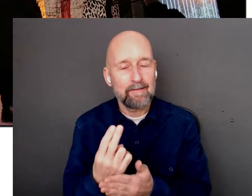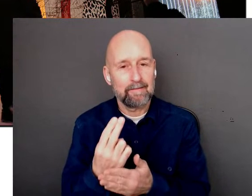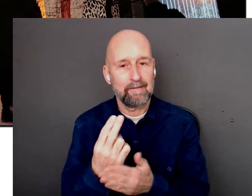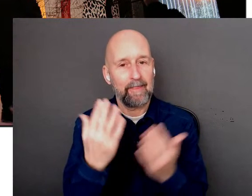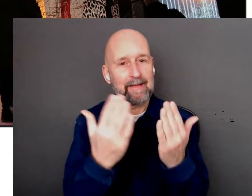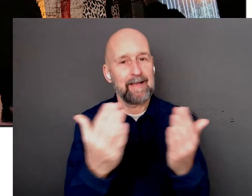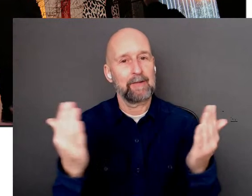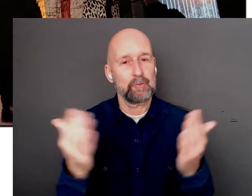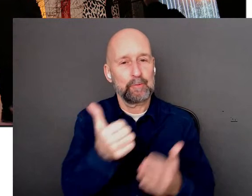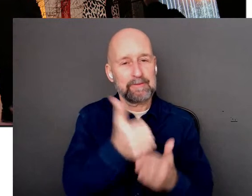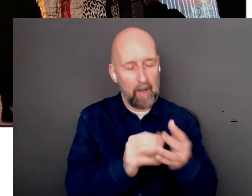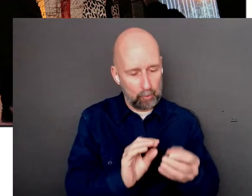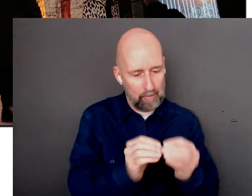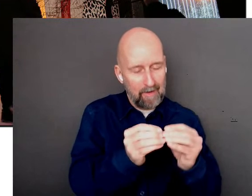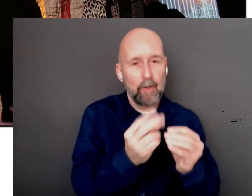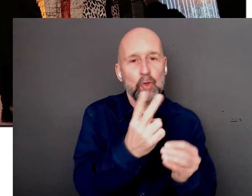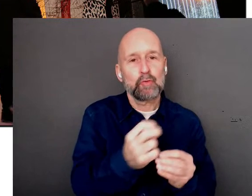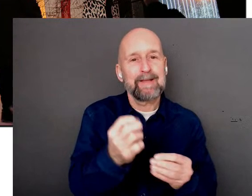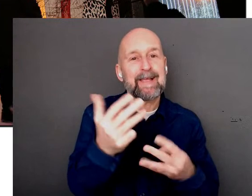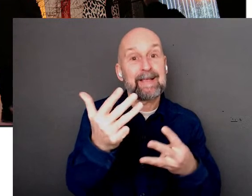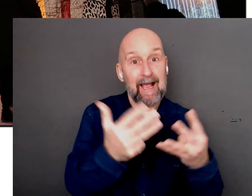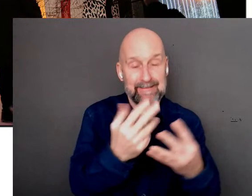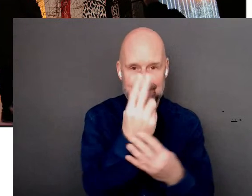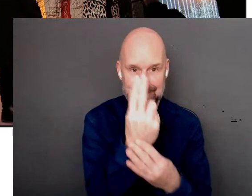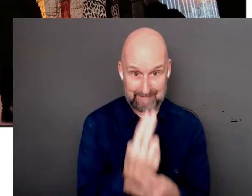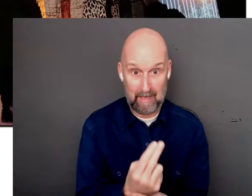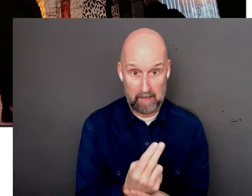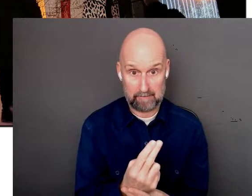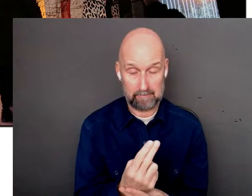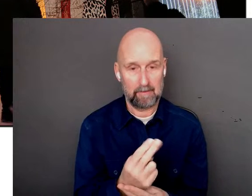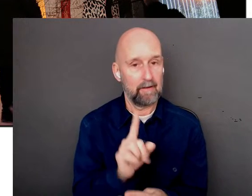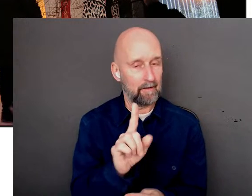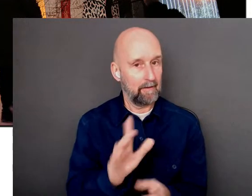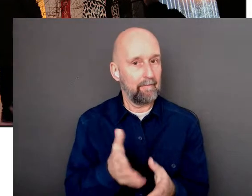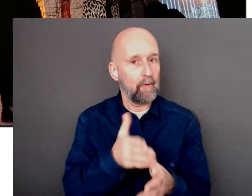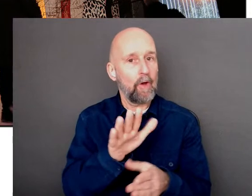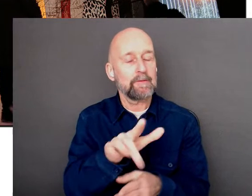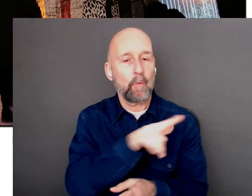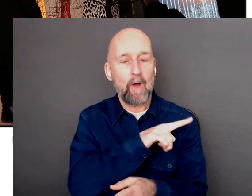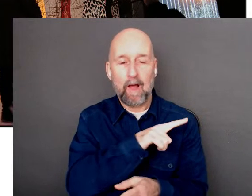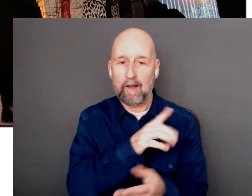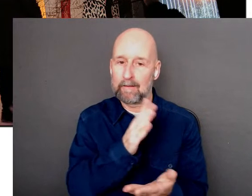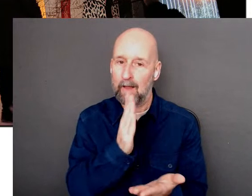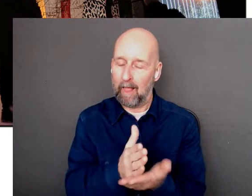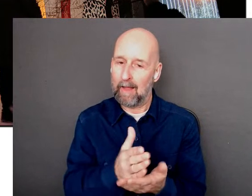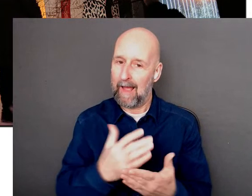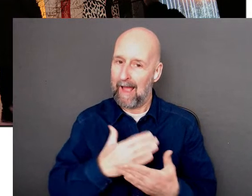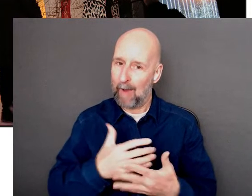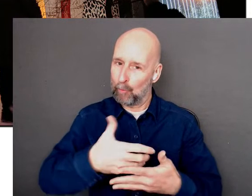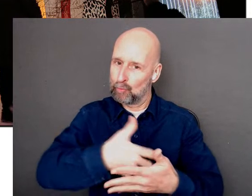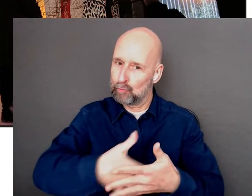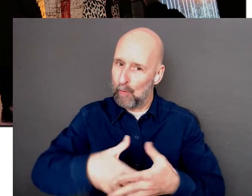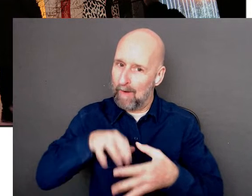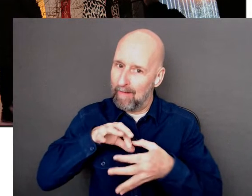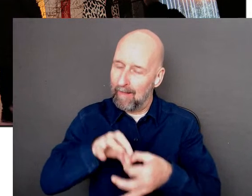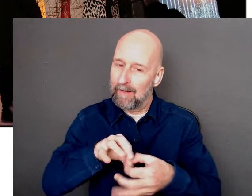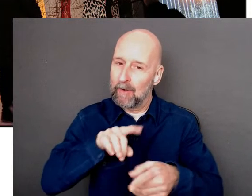2019. And at first, once again, sticking true to our roots, we tried to come up with an interaction